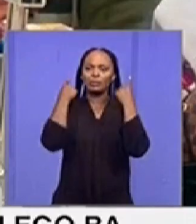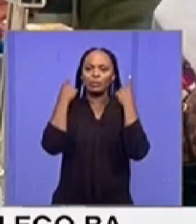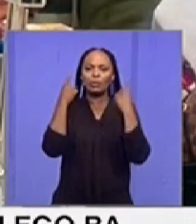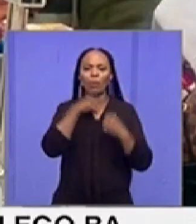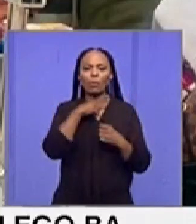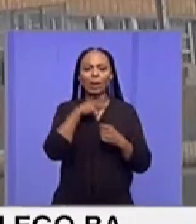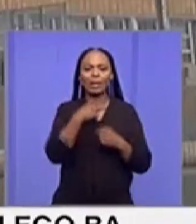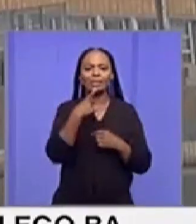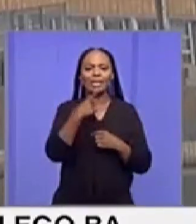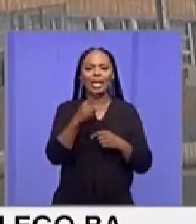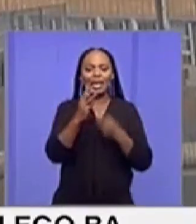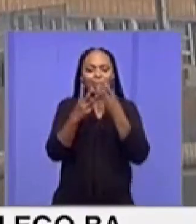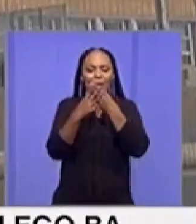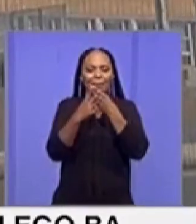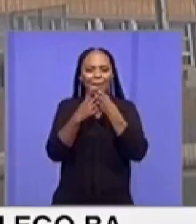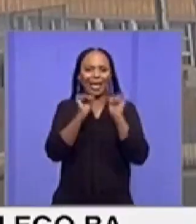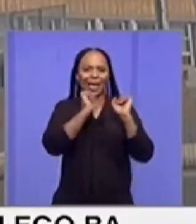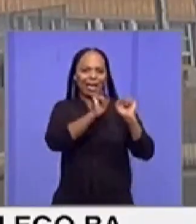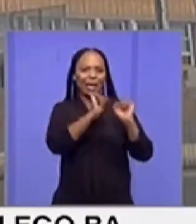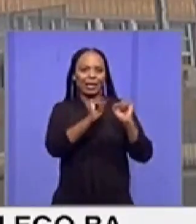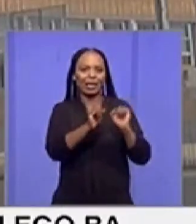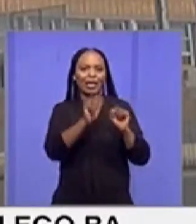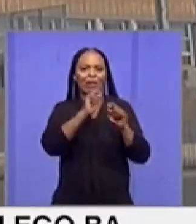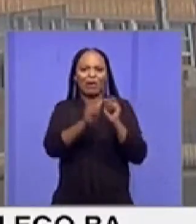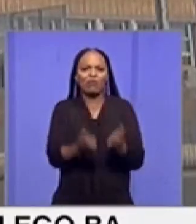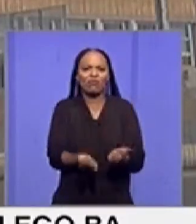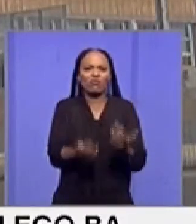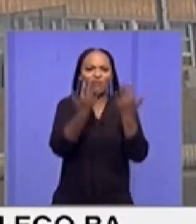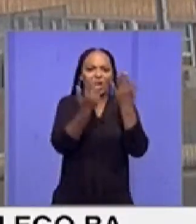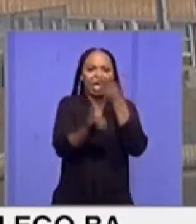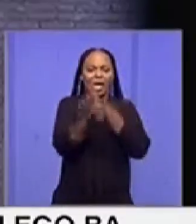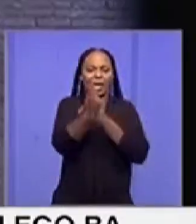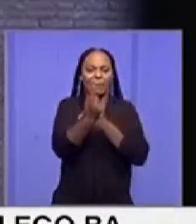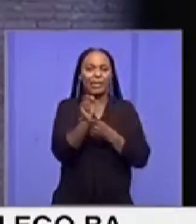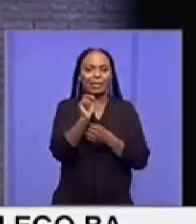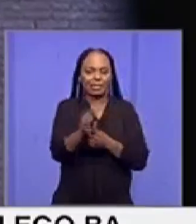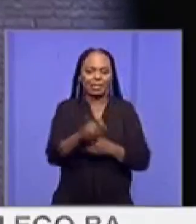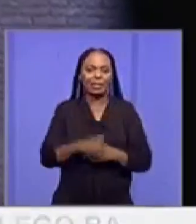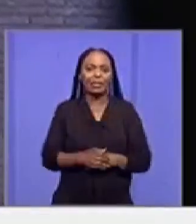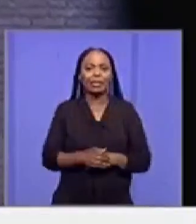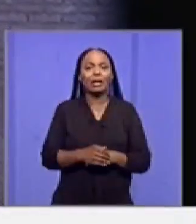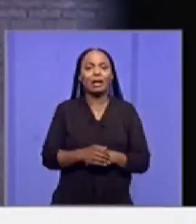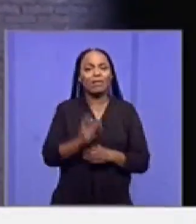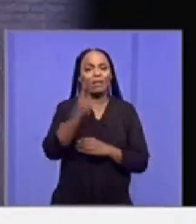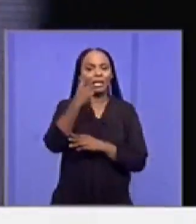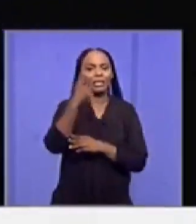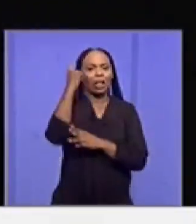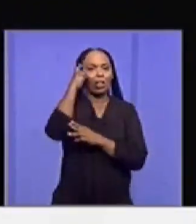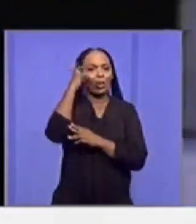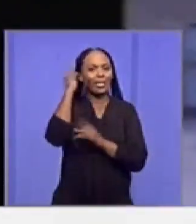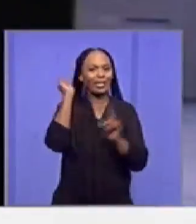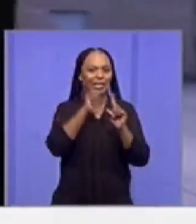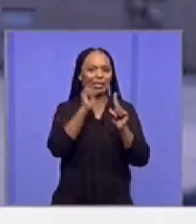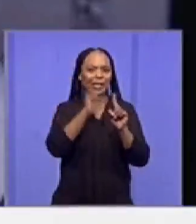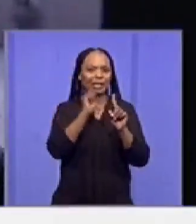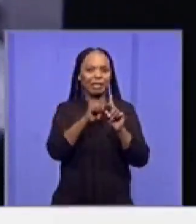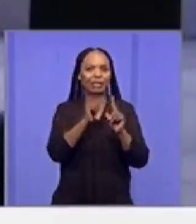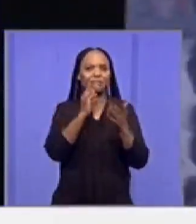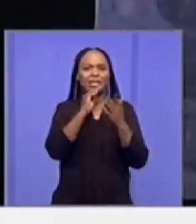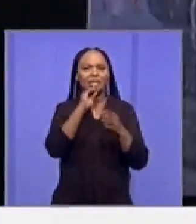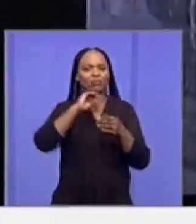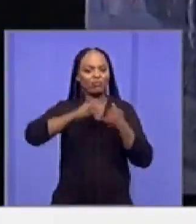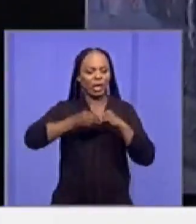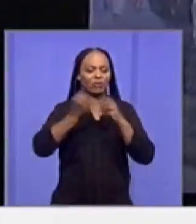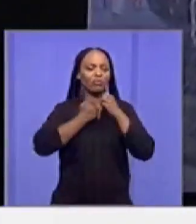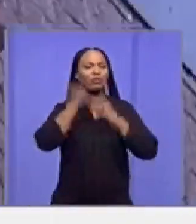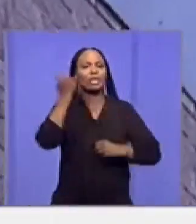morago ga gore sele a beng a tlhatlhetšwe ka go yona e fišwe tiragalong yeo mathomong go beng go nagana gore ke maitekelo a go